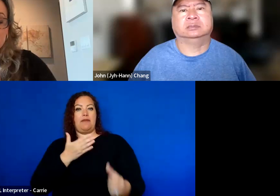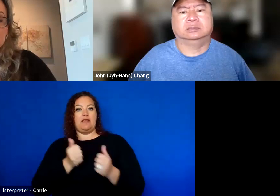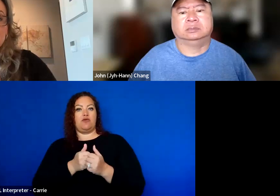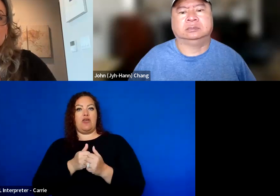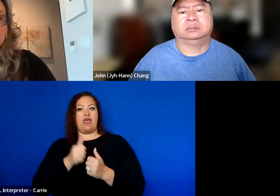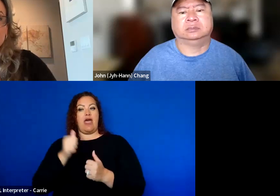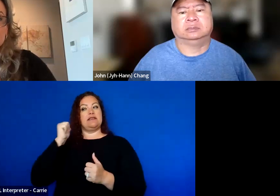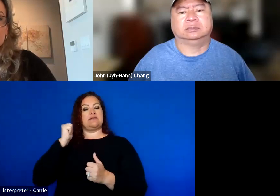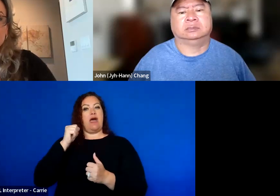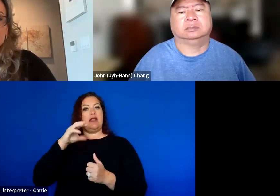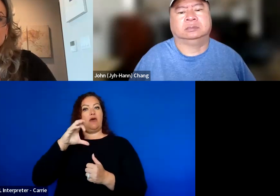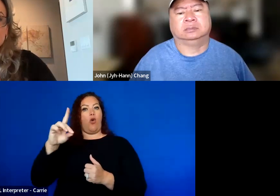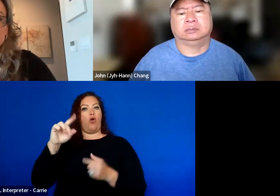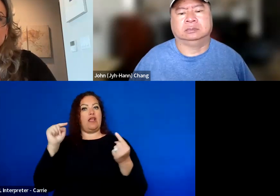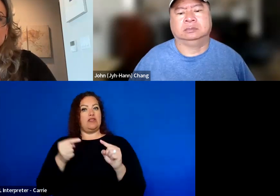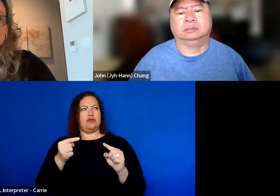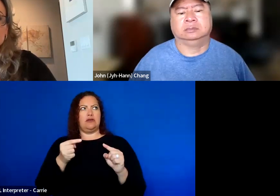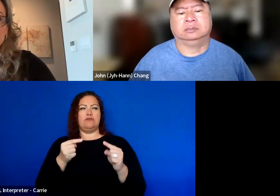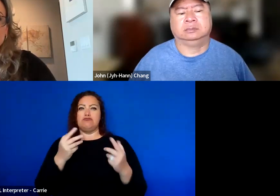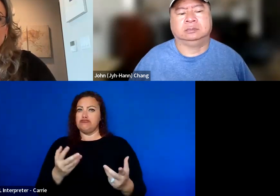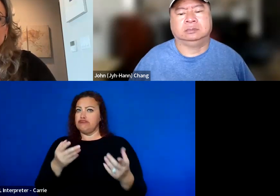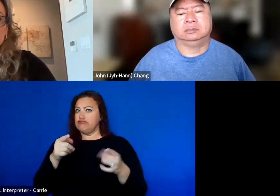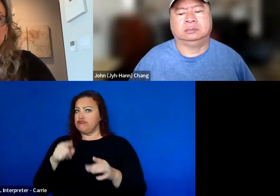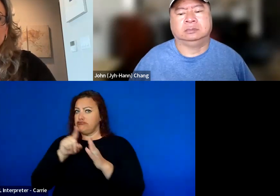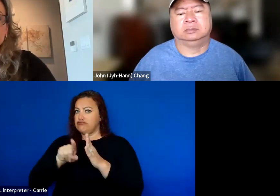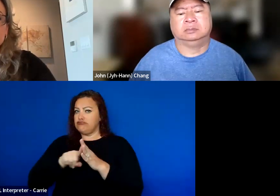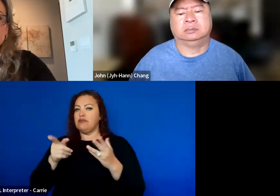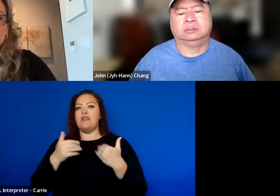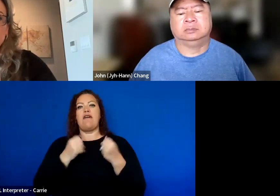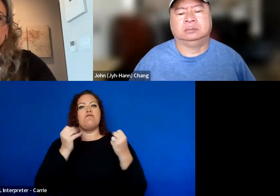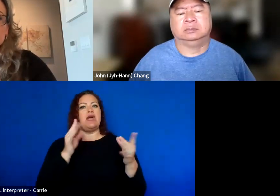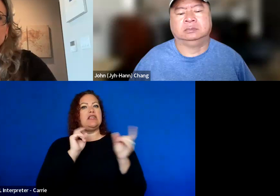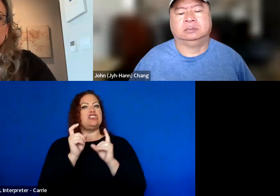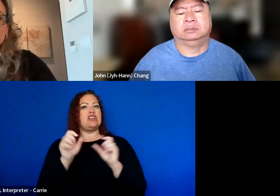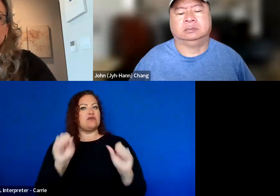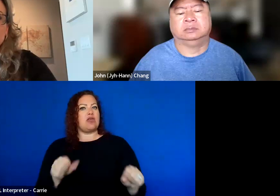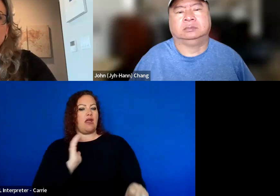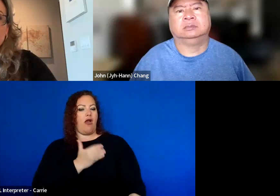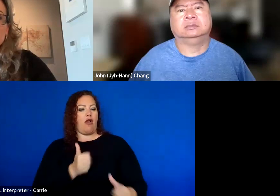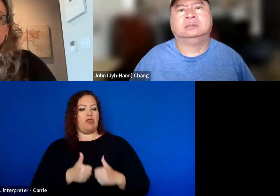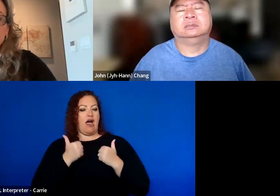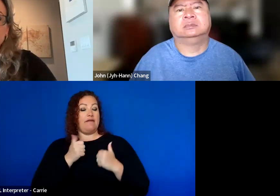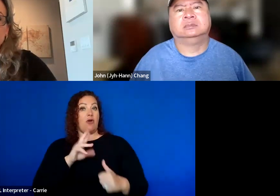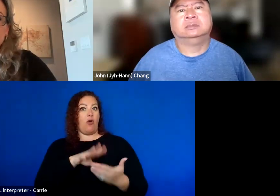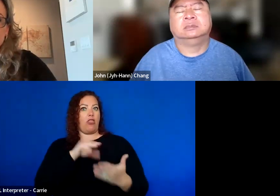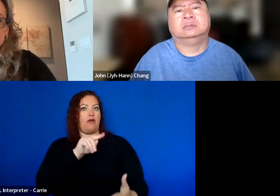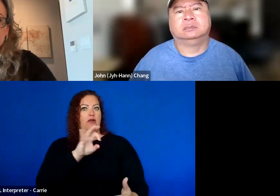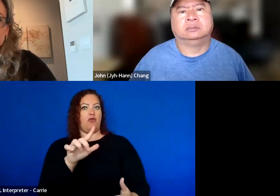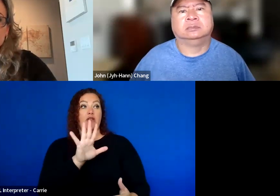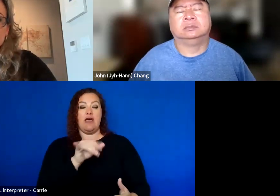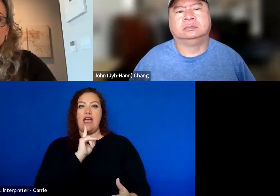turns out there's a lot of things that we can do, changes we can make in our lives, or tools we can learn that actually